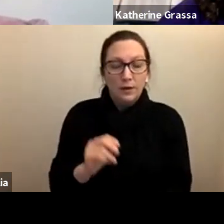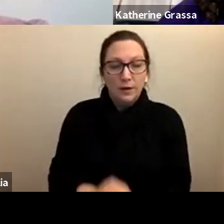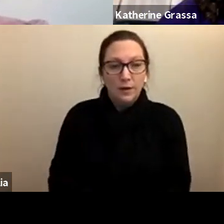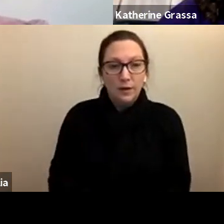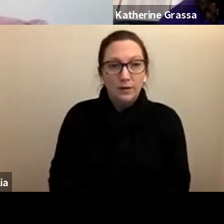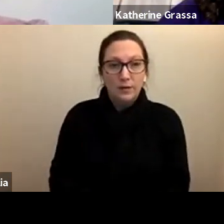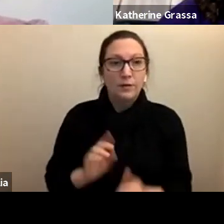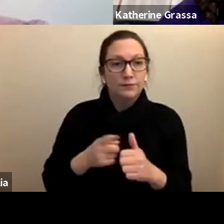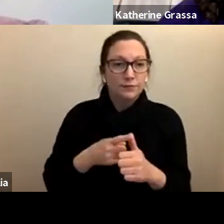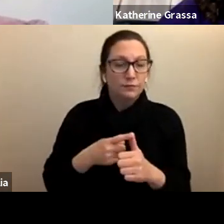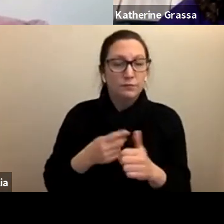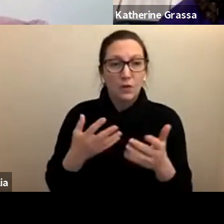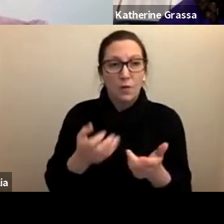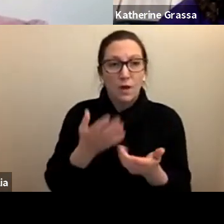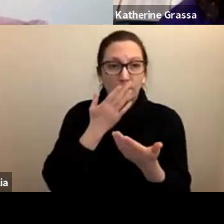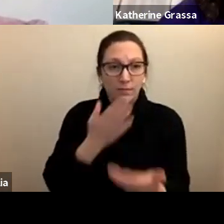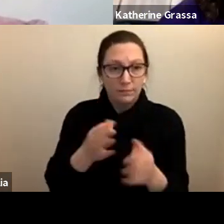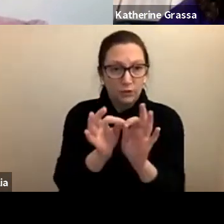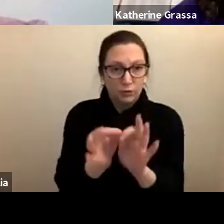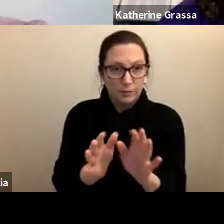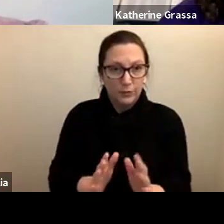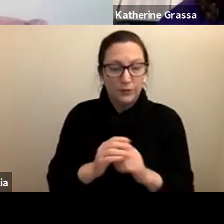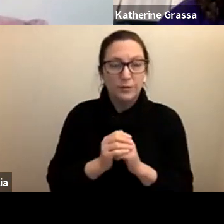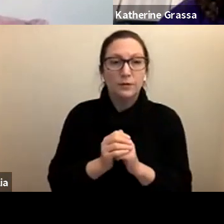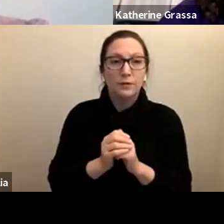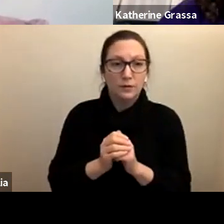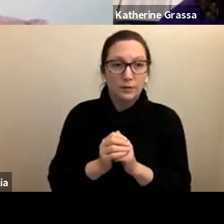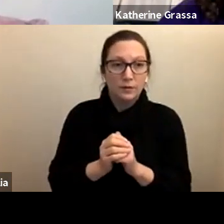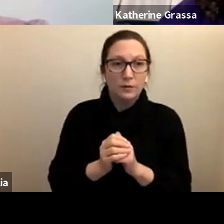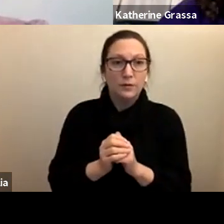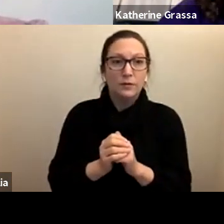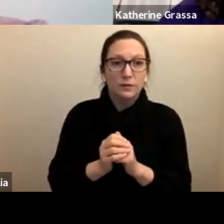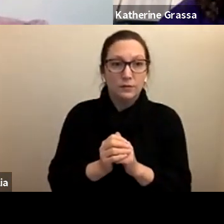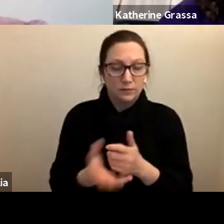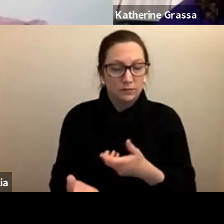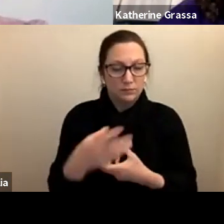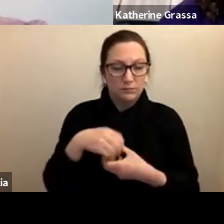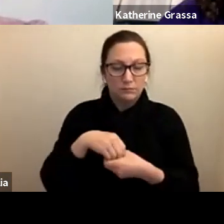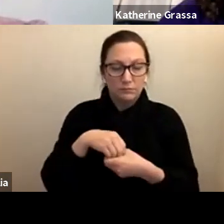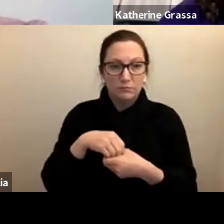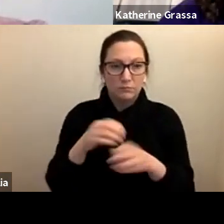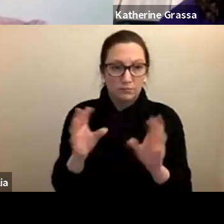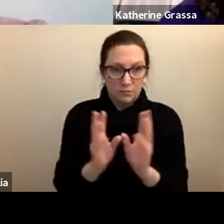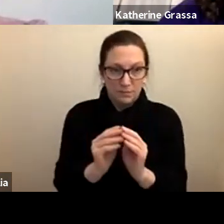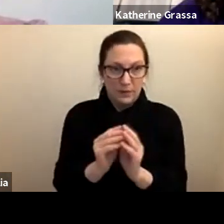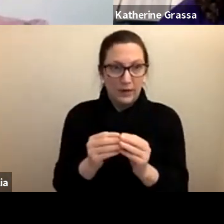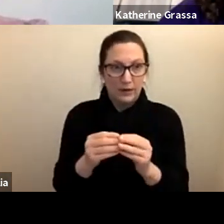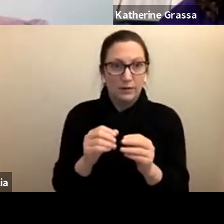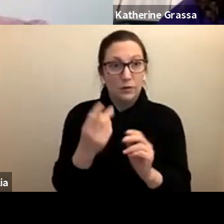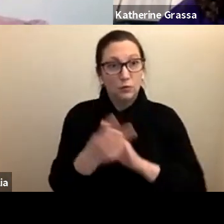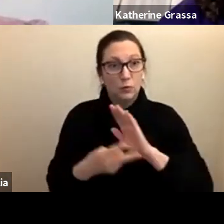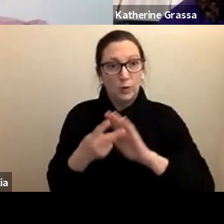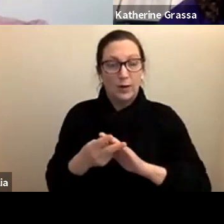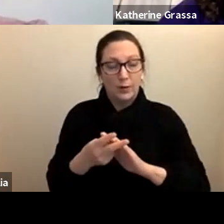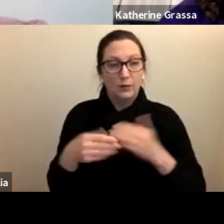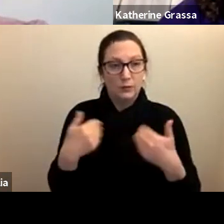to first say thank you to our interpreters for being a part of this process. 2 hours is a very long